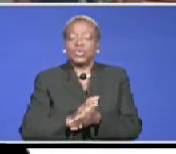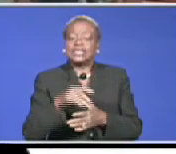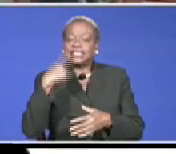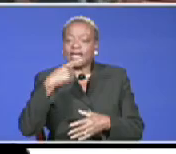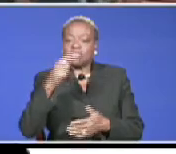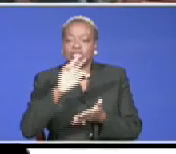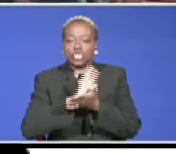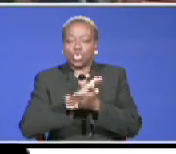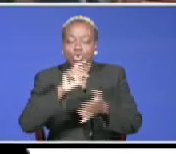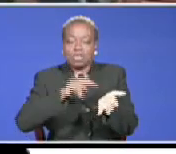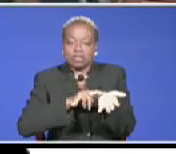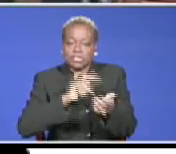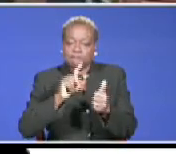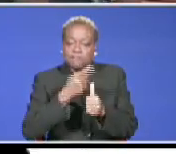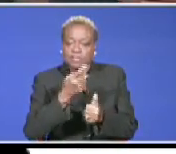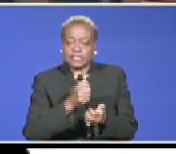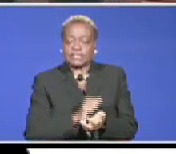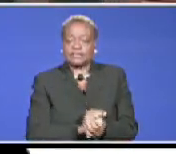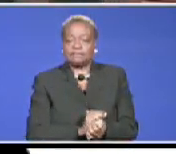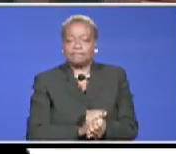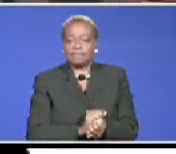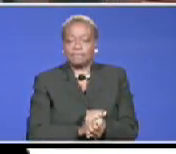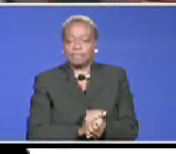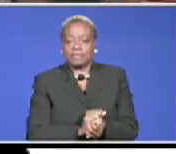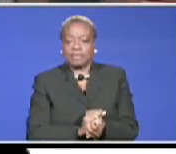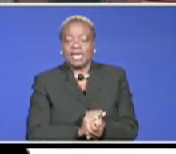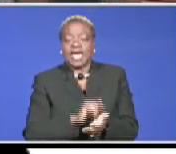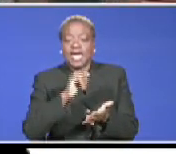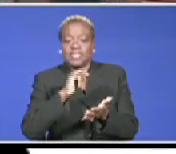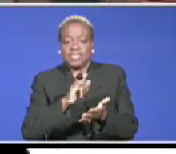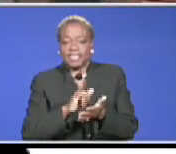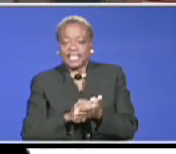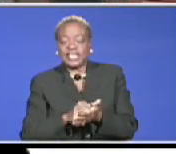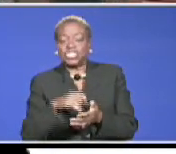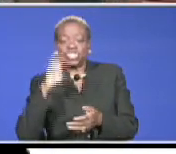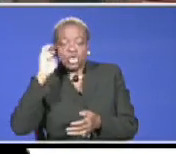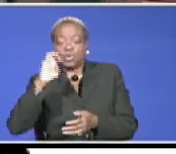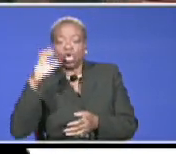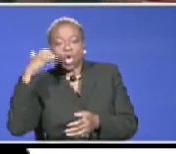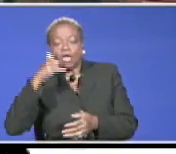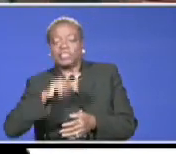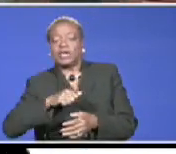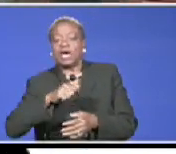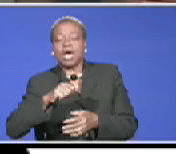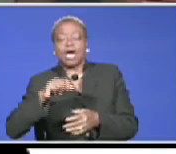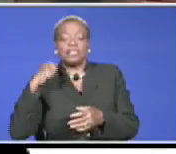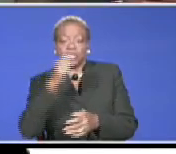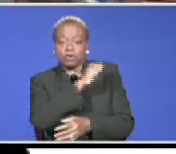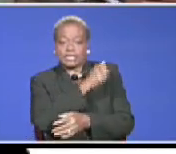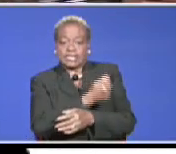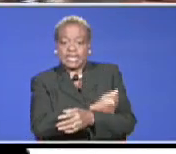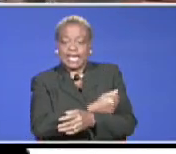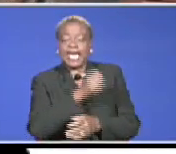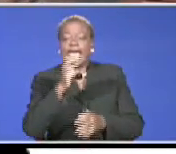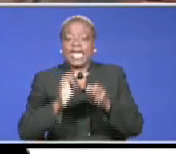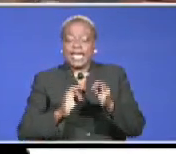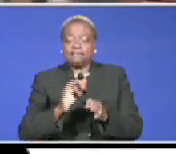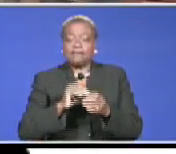available. And that nurse will call the relevant authority to verify. And if no nurse is